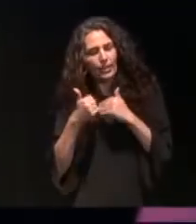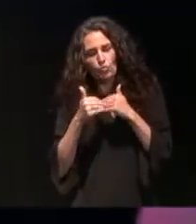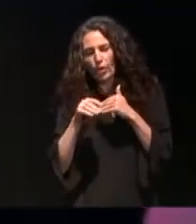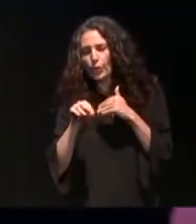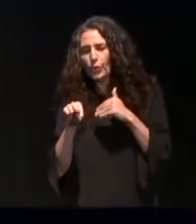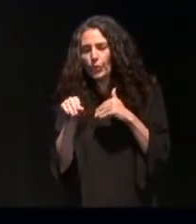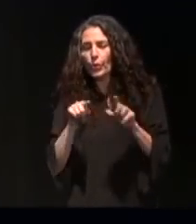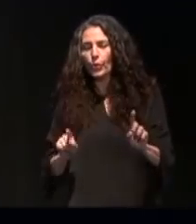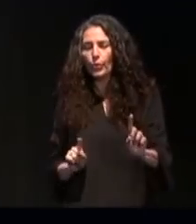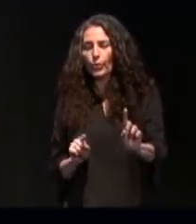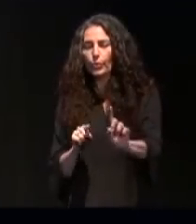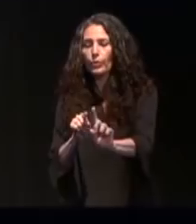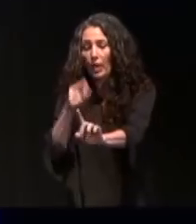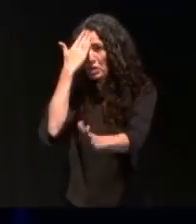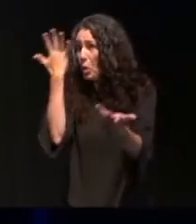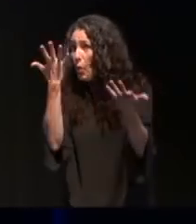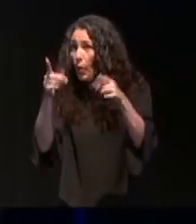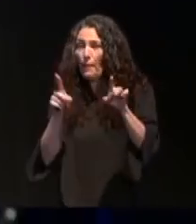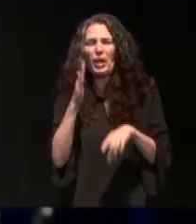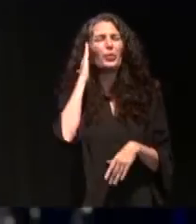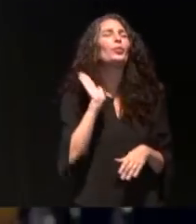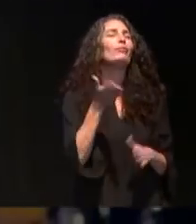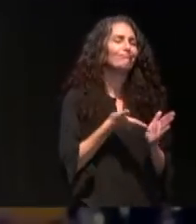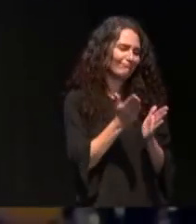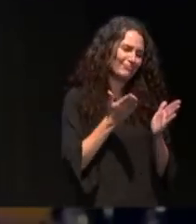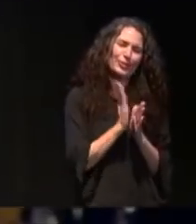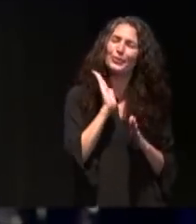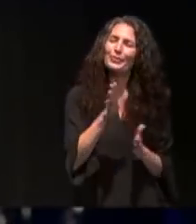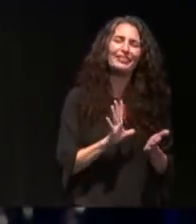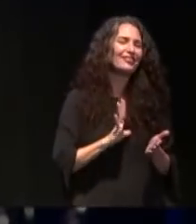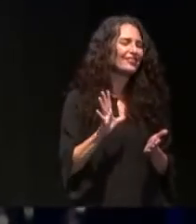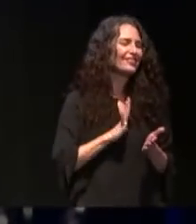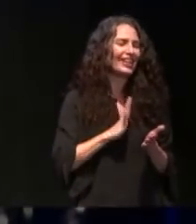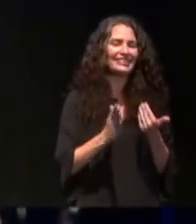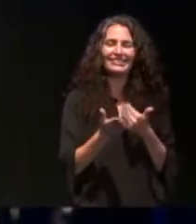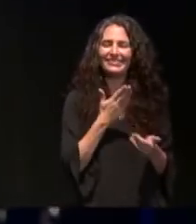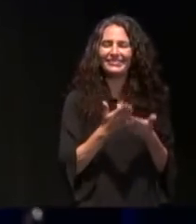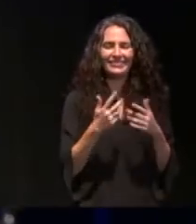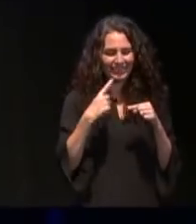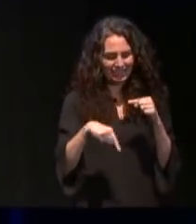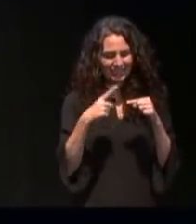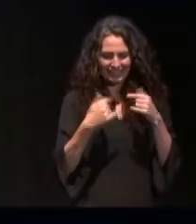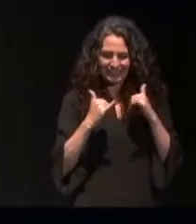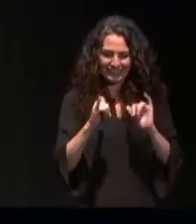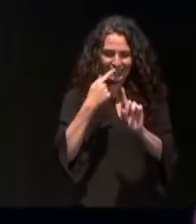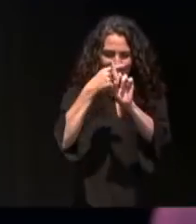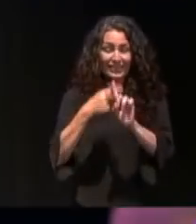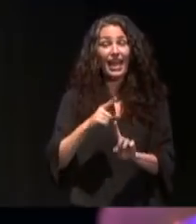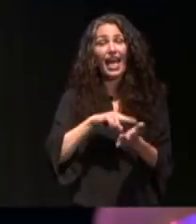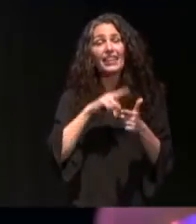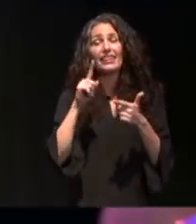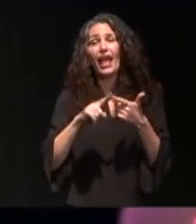what was about to happen, I knew everything was all right and everything was going to be all right, and it's on a loop, you see. And then there